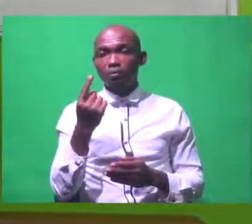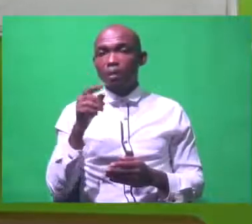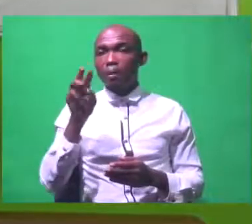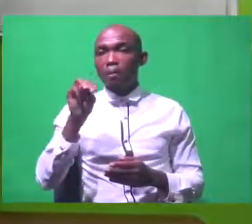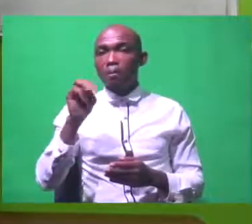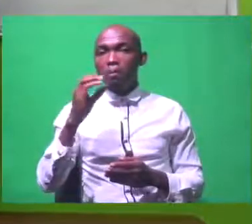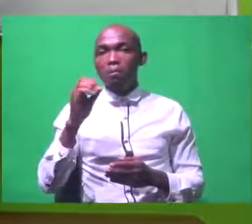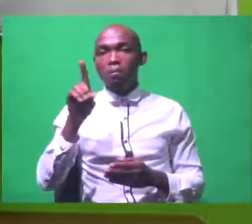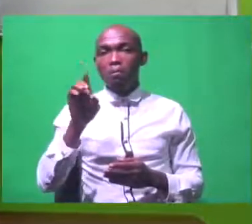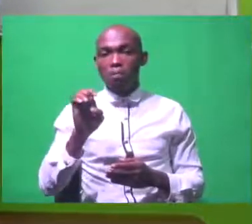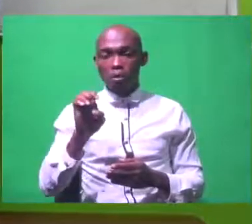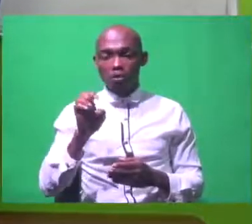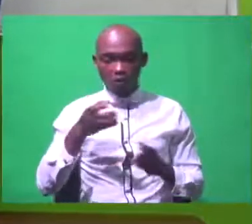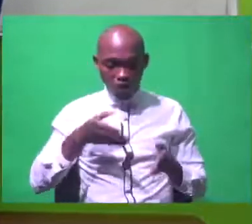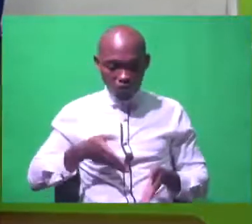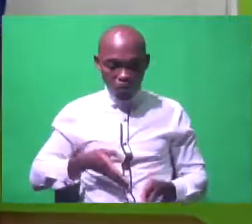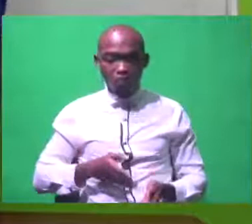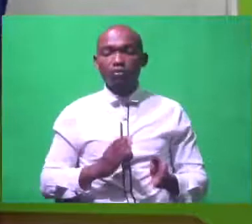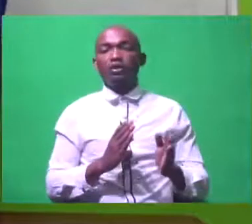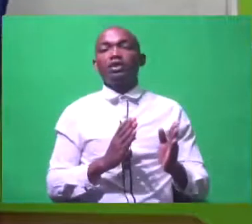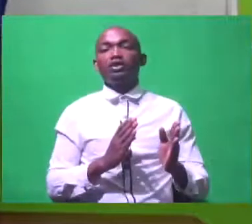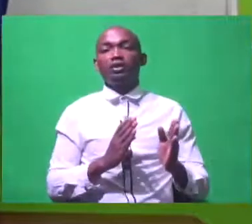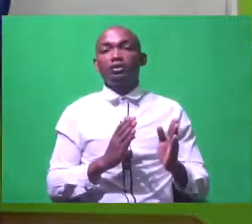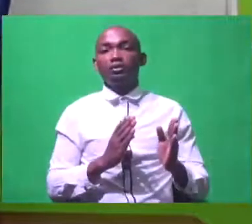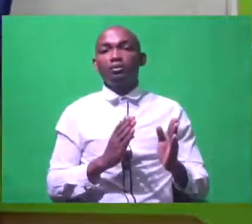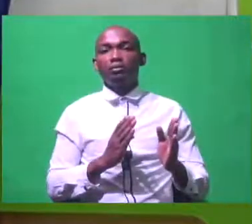mode of production,